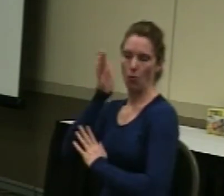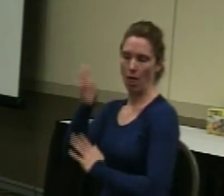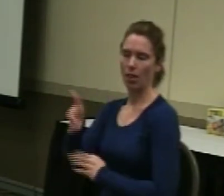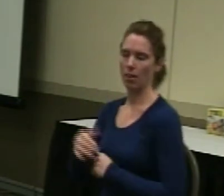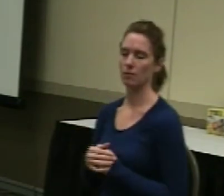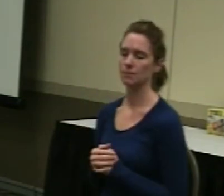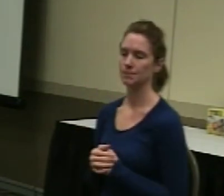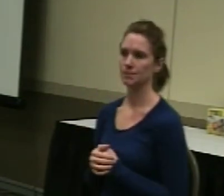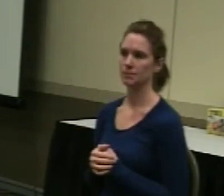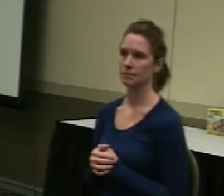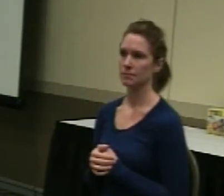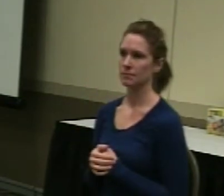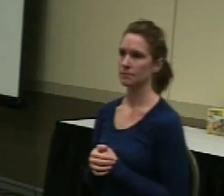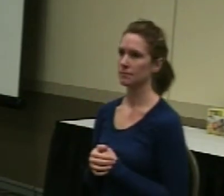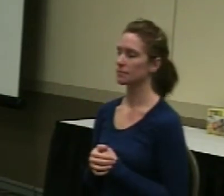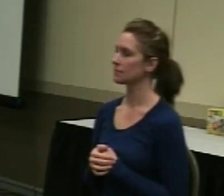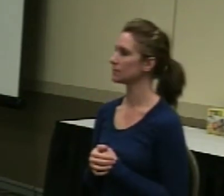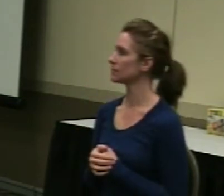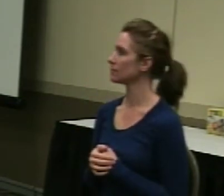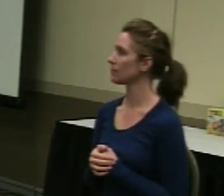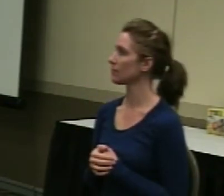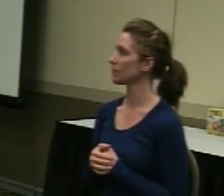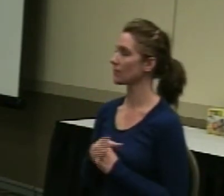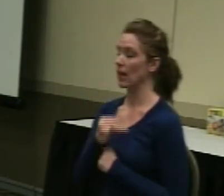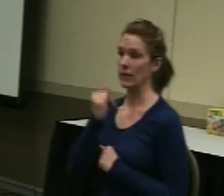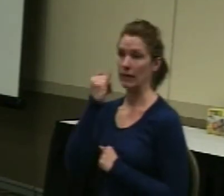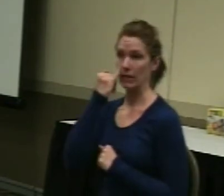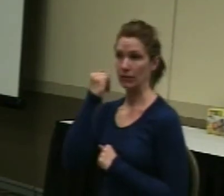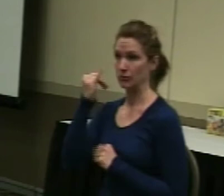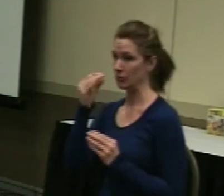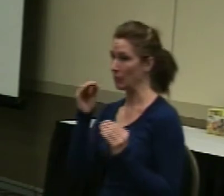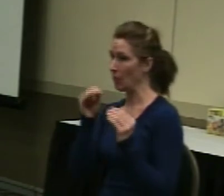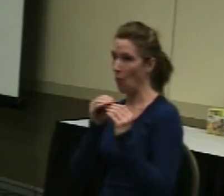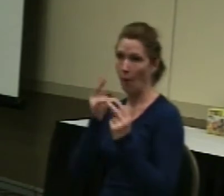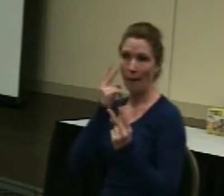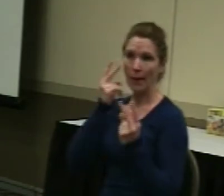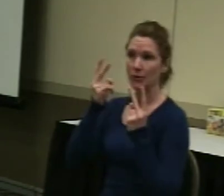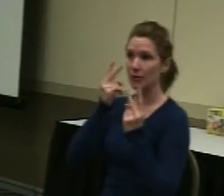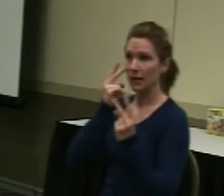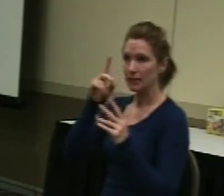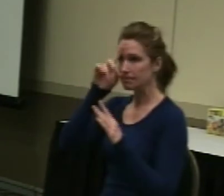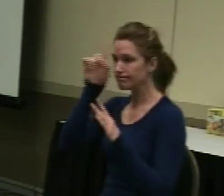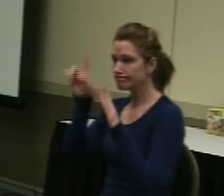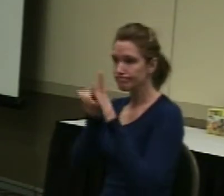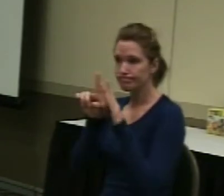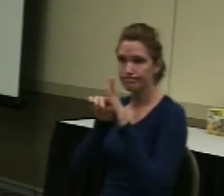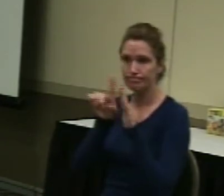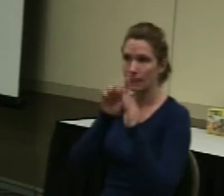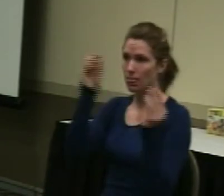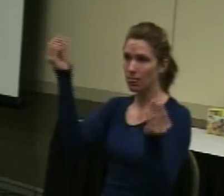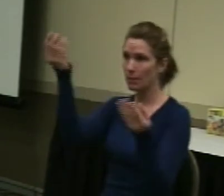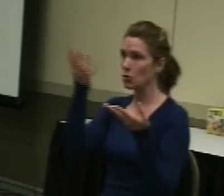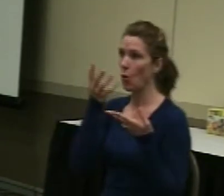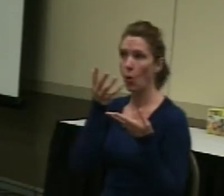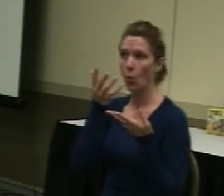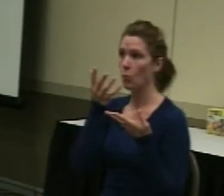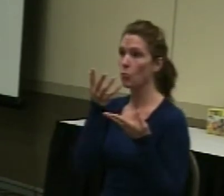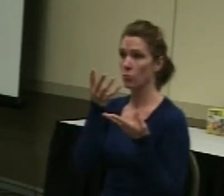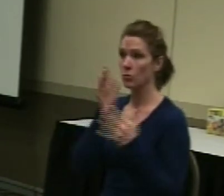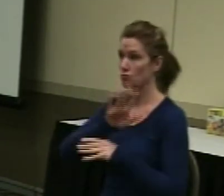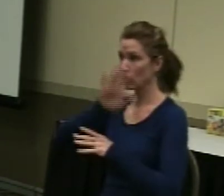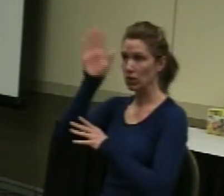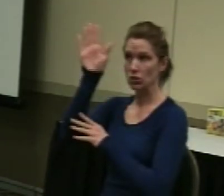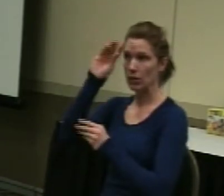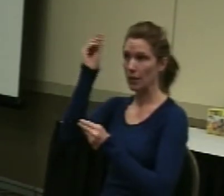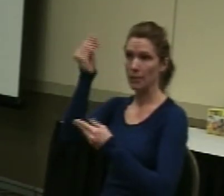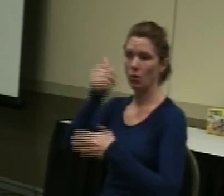go forward, and if you have more observations as we go along, don't hesitate to